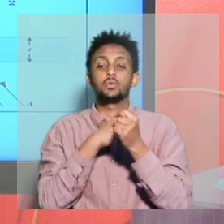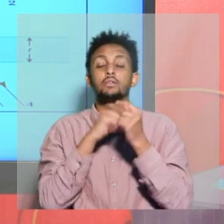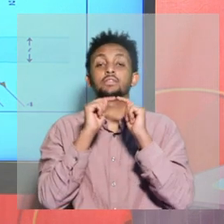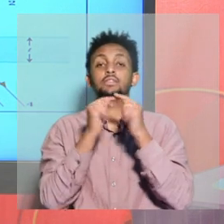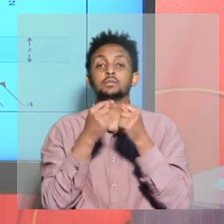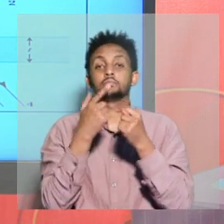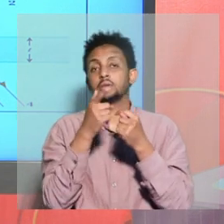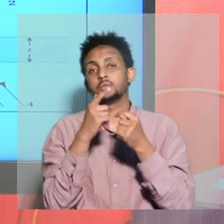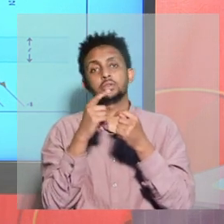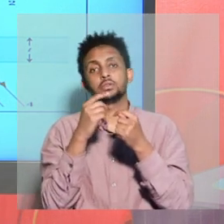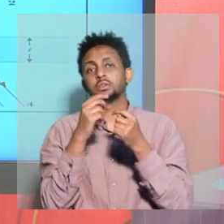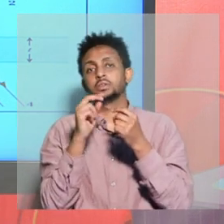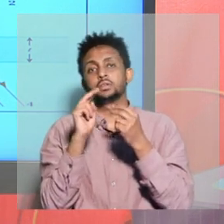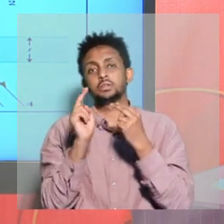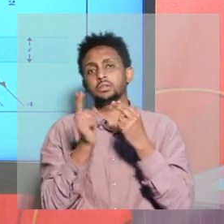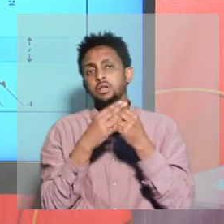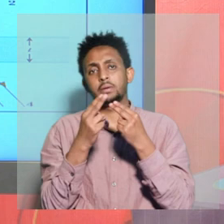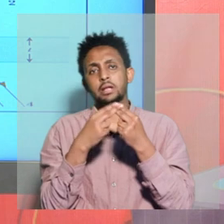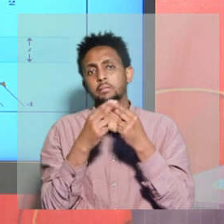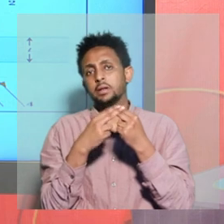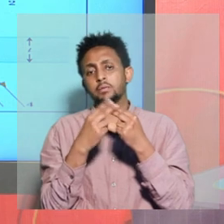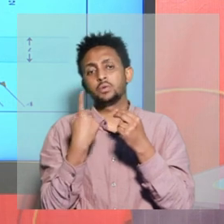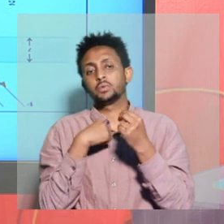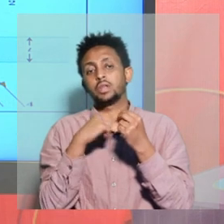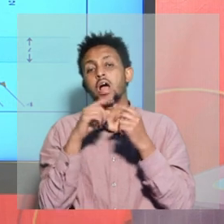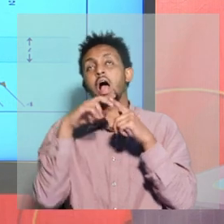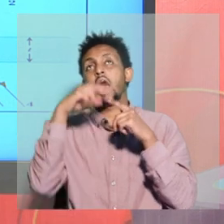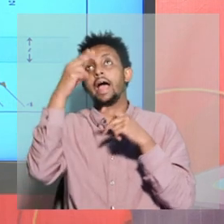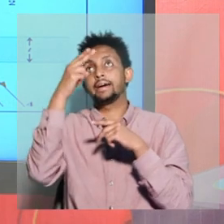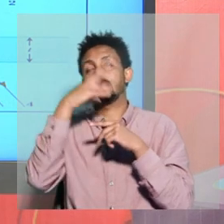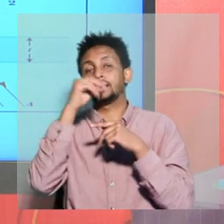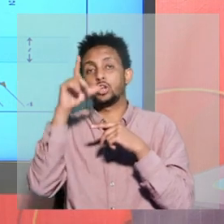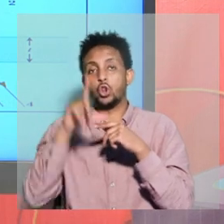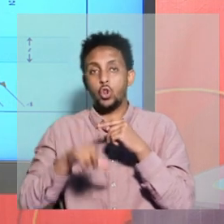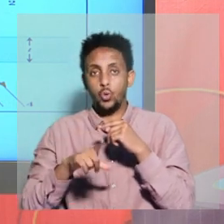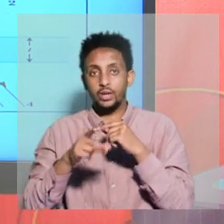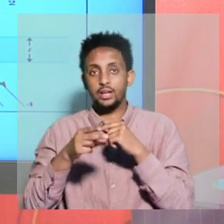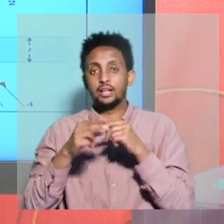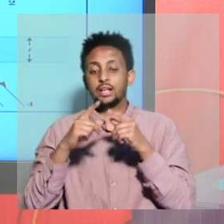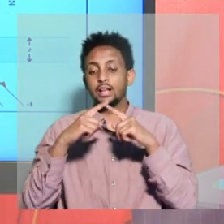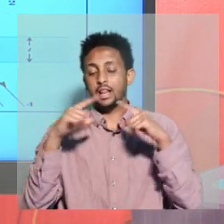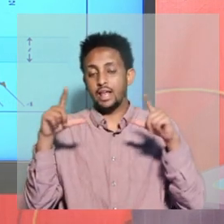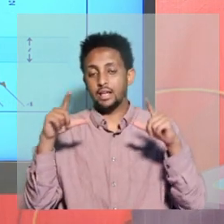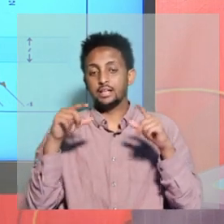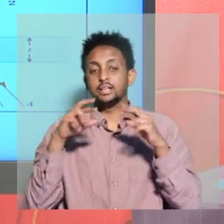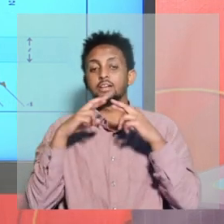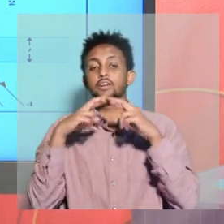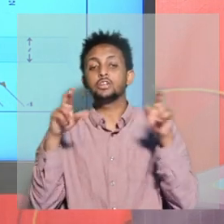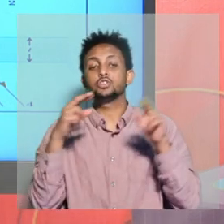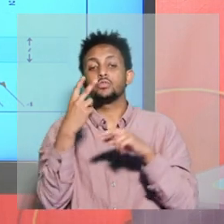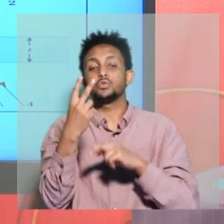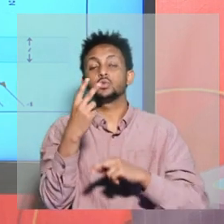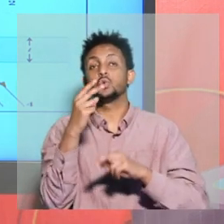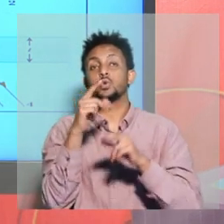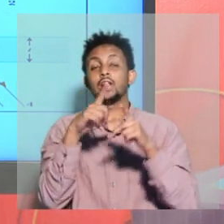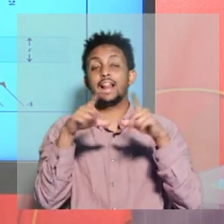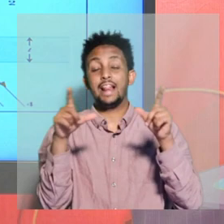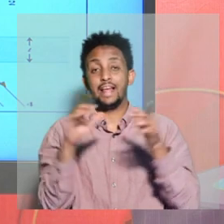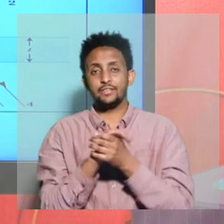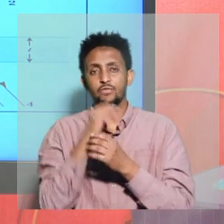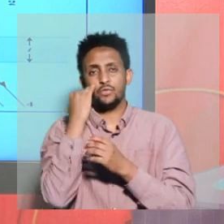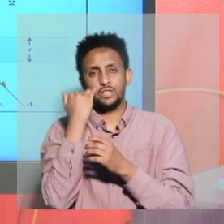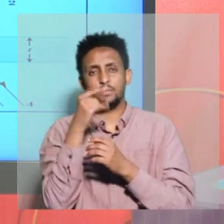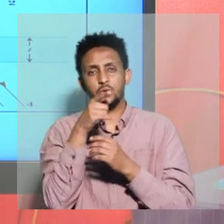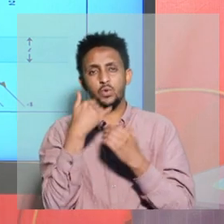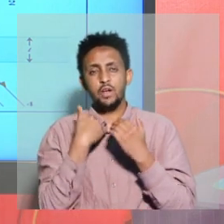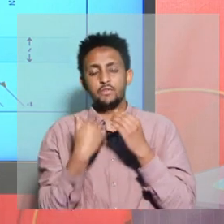film, might be soap bubble. The soap bubble has the higher layer and the lower layer. the reflection of the two lights, for example,